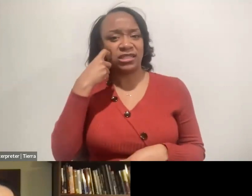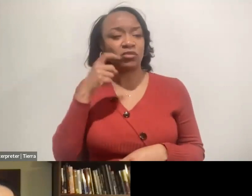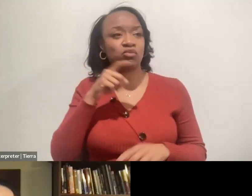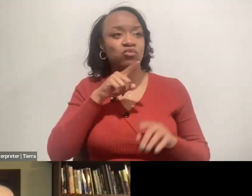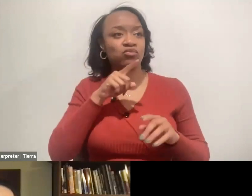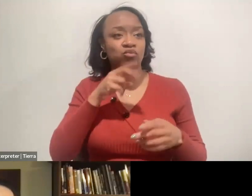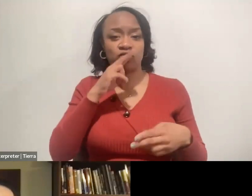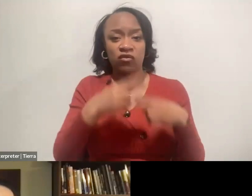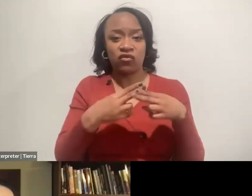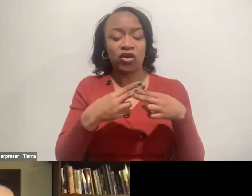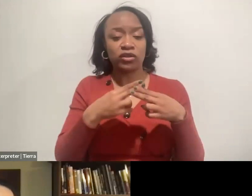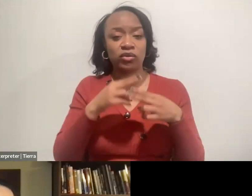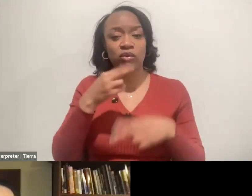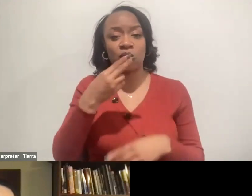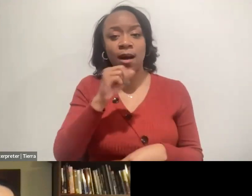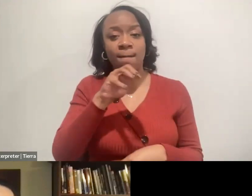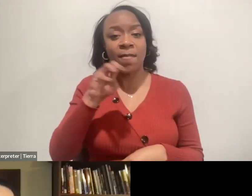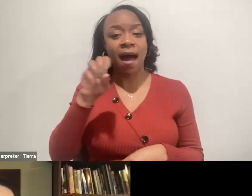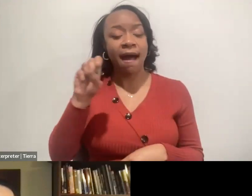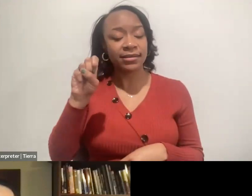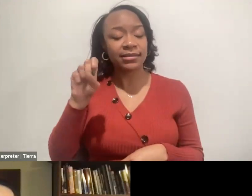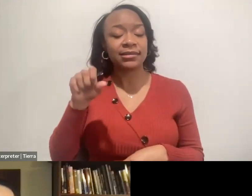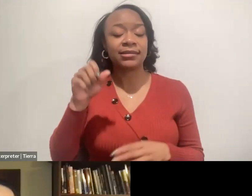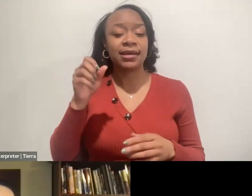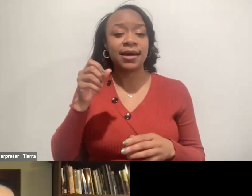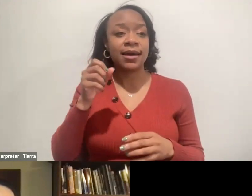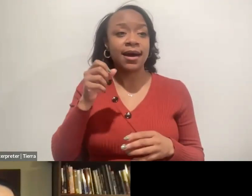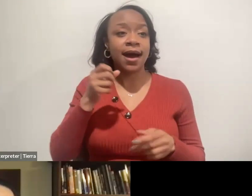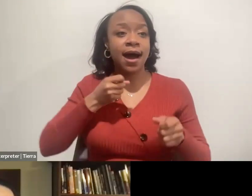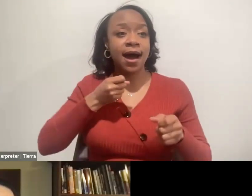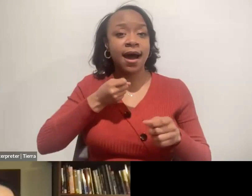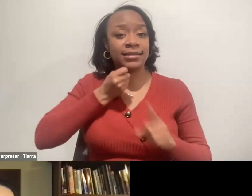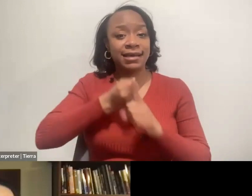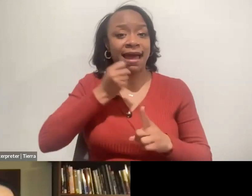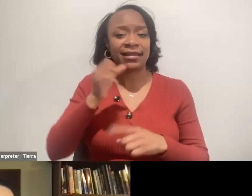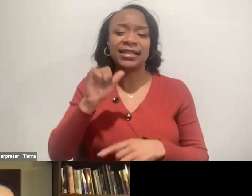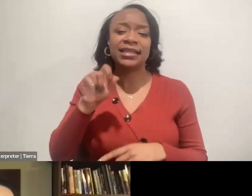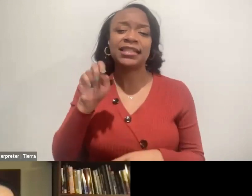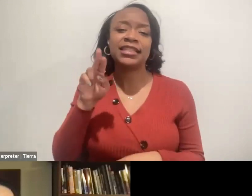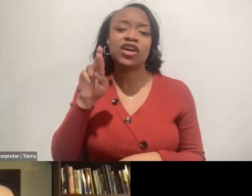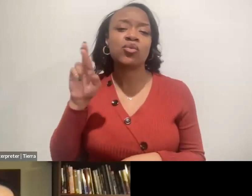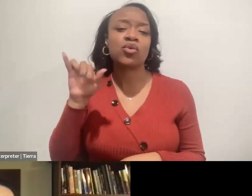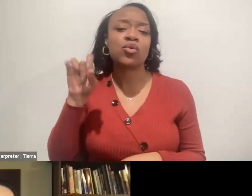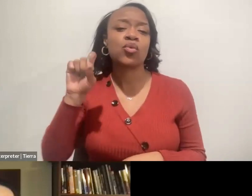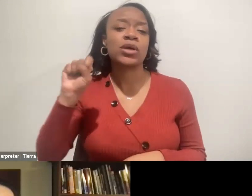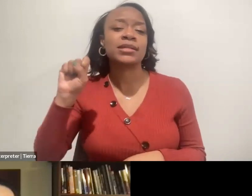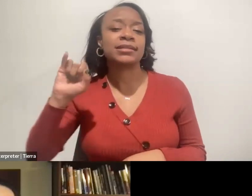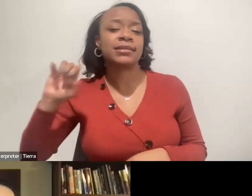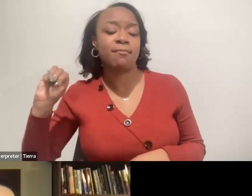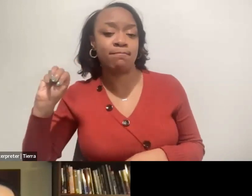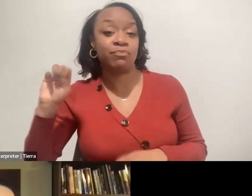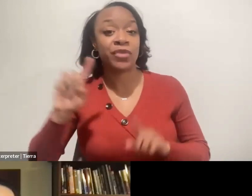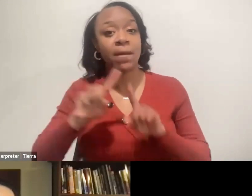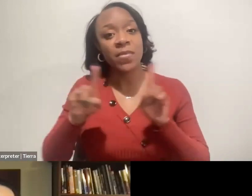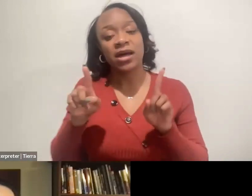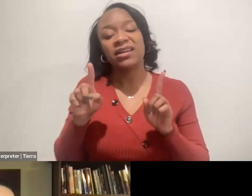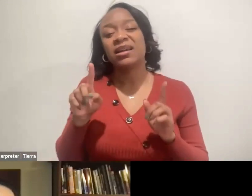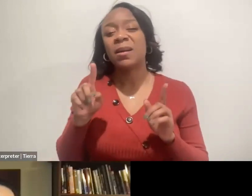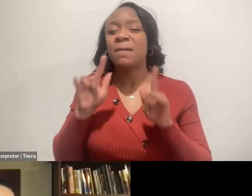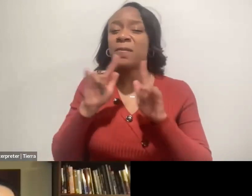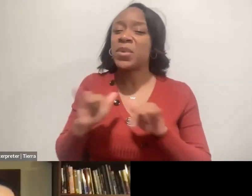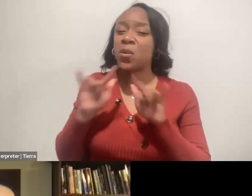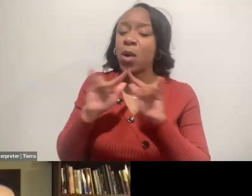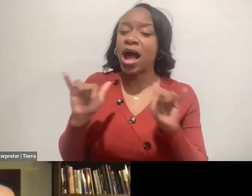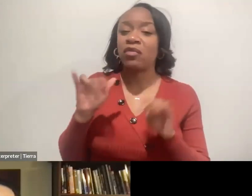attack as terrorism, then went on to say that meanwhile, the Israeli